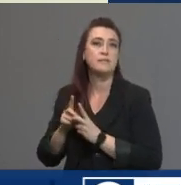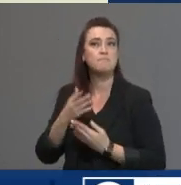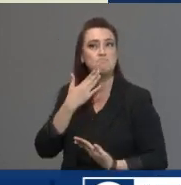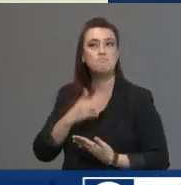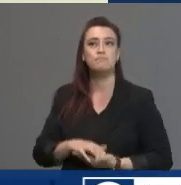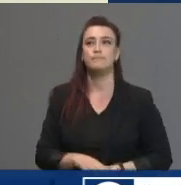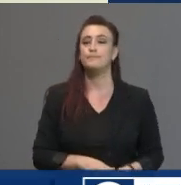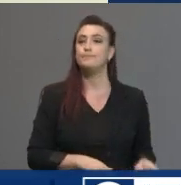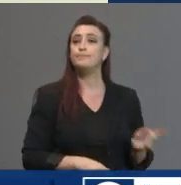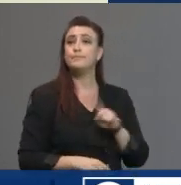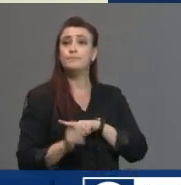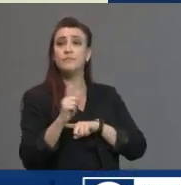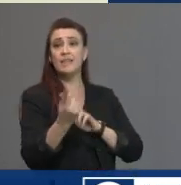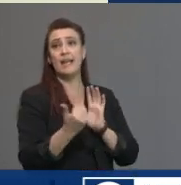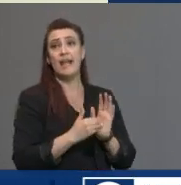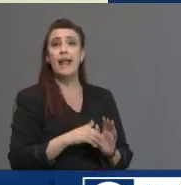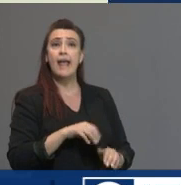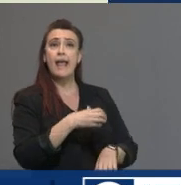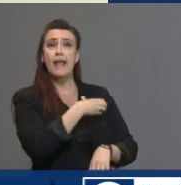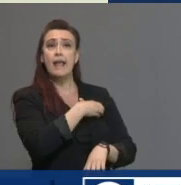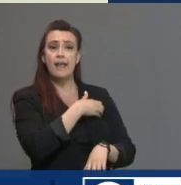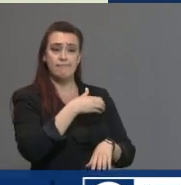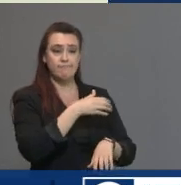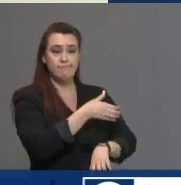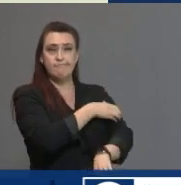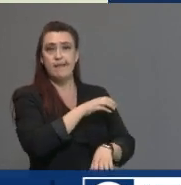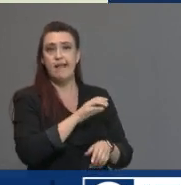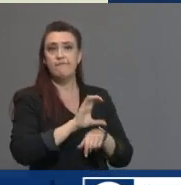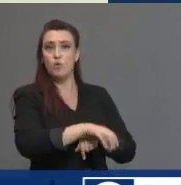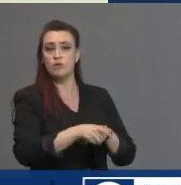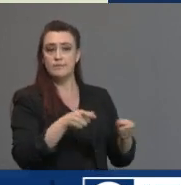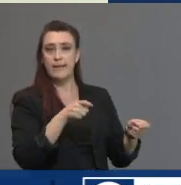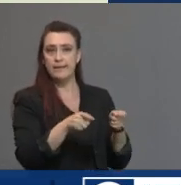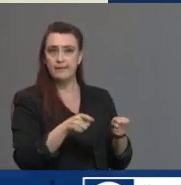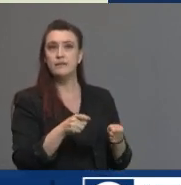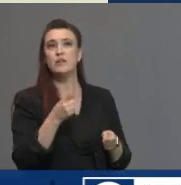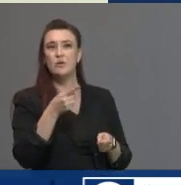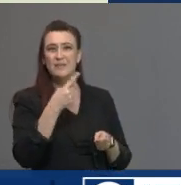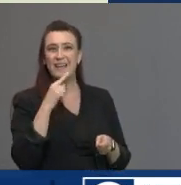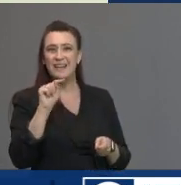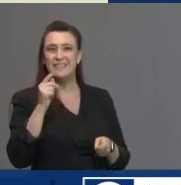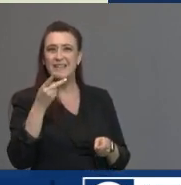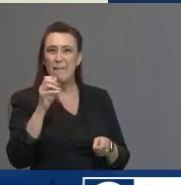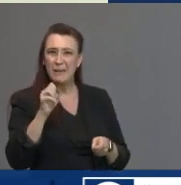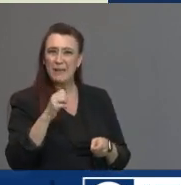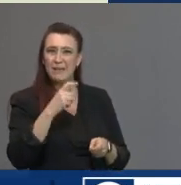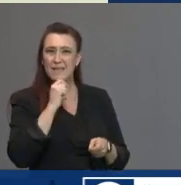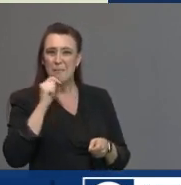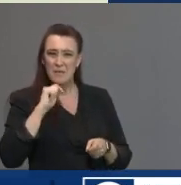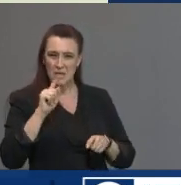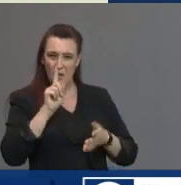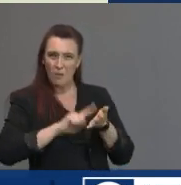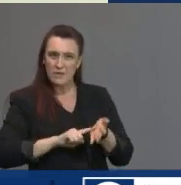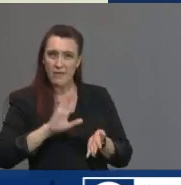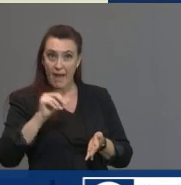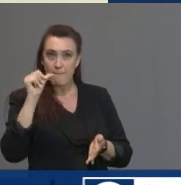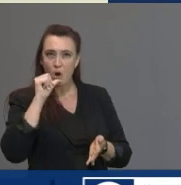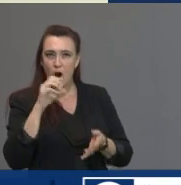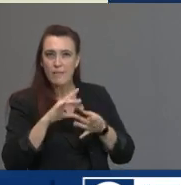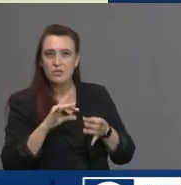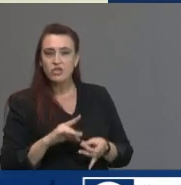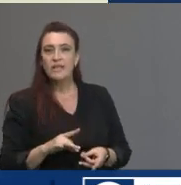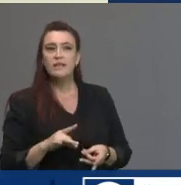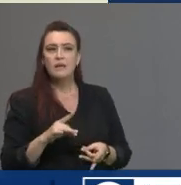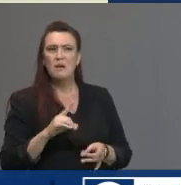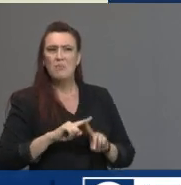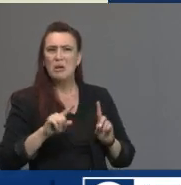Yeah, just again with the enforcement, you said that Tempe PD had looked into this, and in fact they did, but no citations were issued because they looked